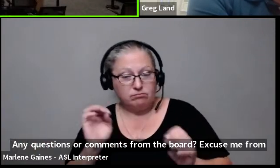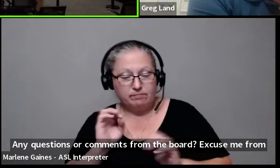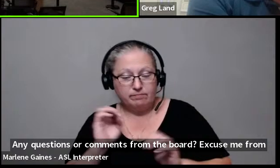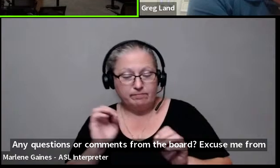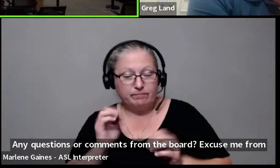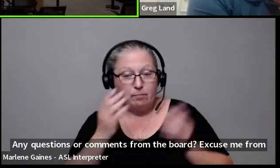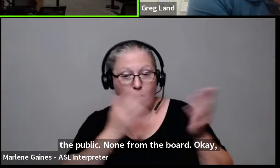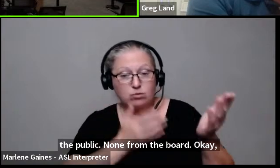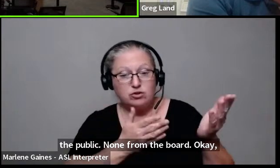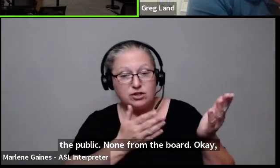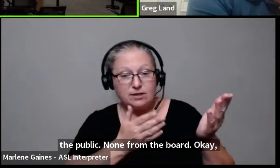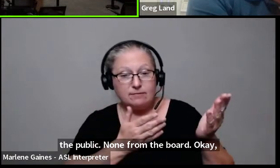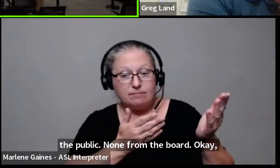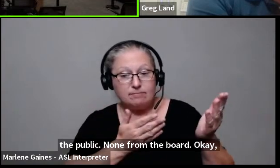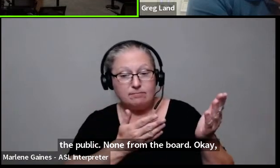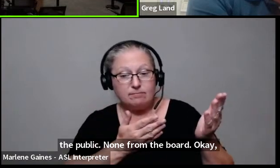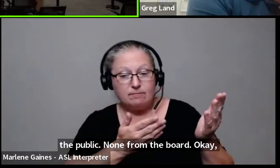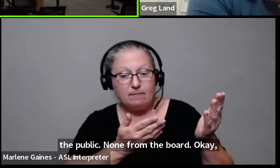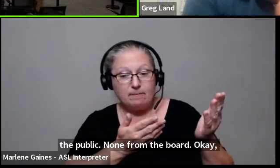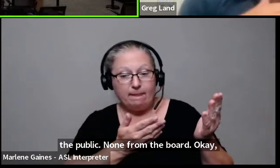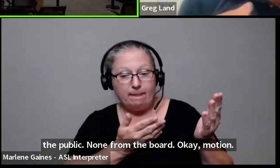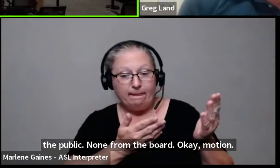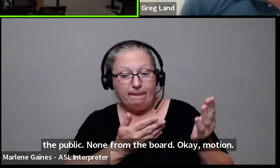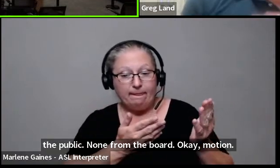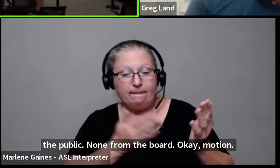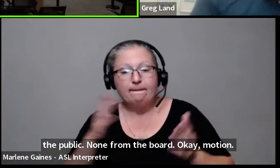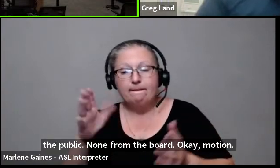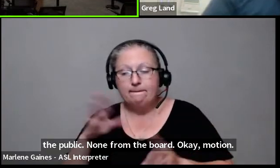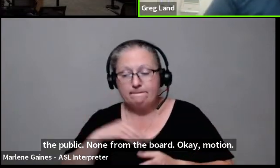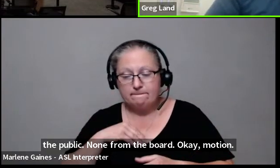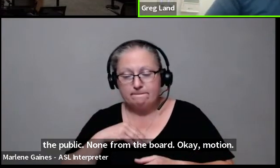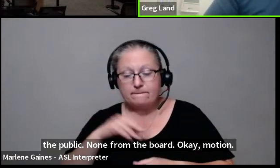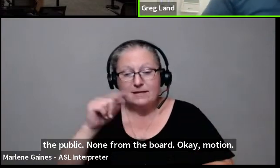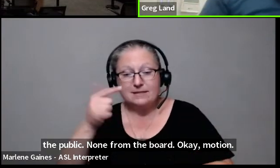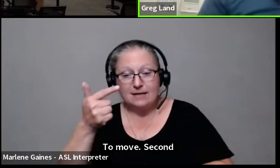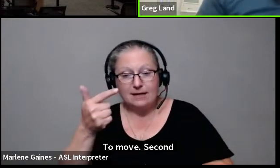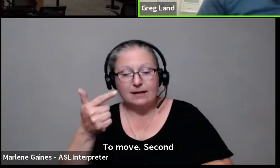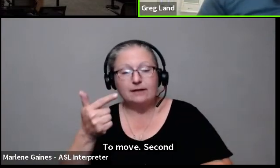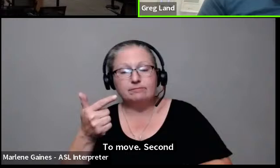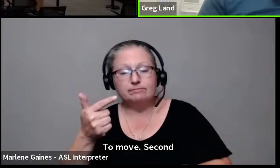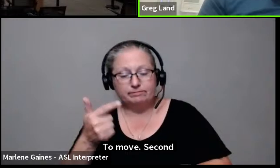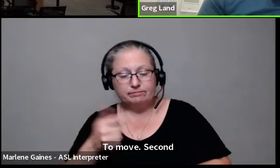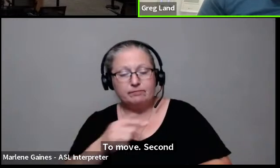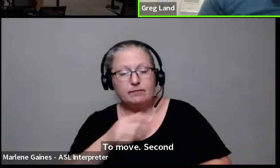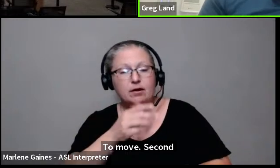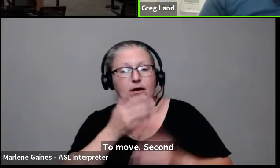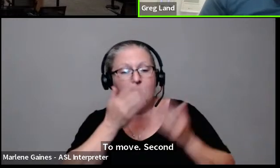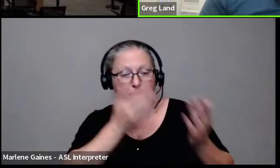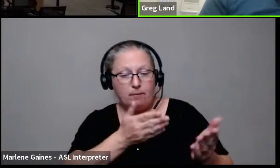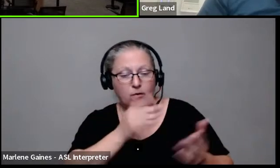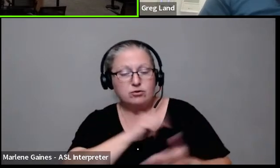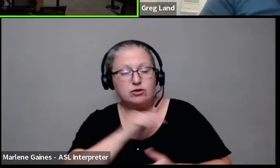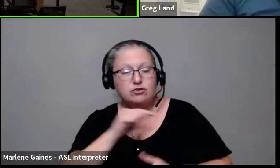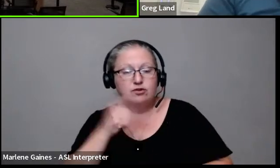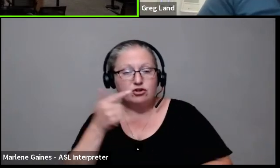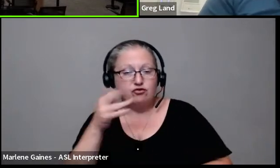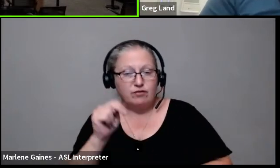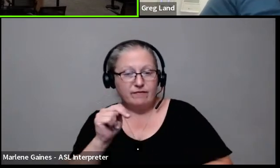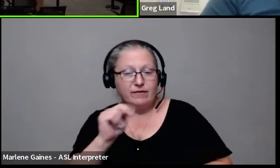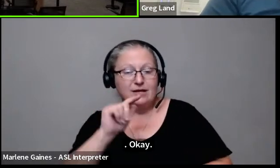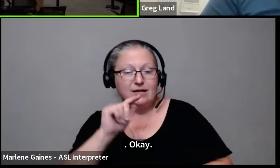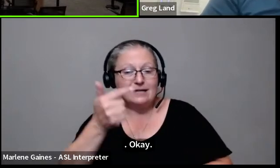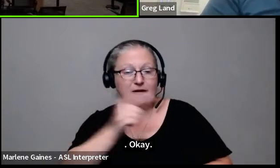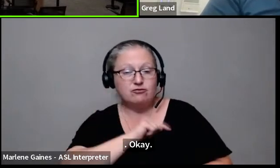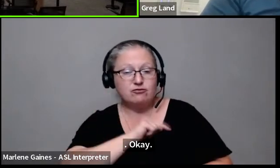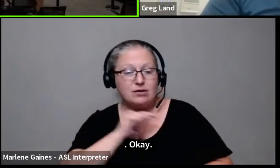Okay, motion, So move. second? Okay. Okay, motion by trustee